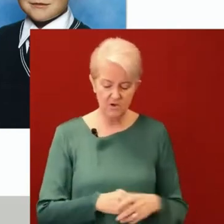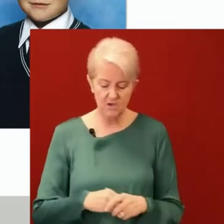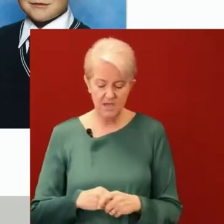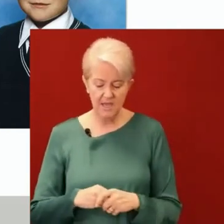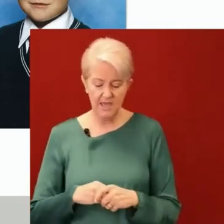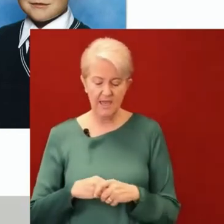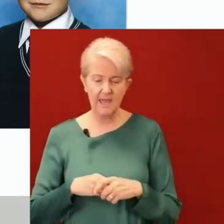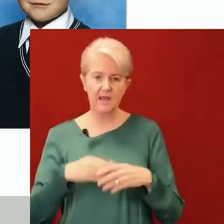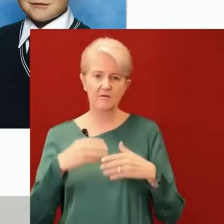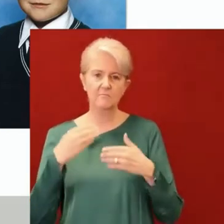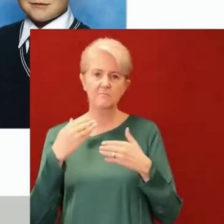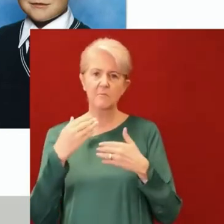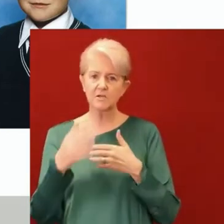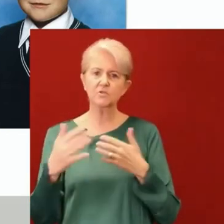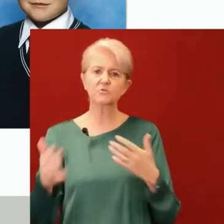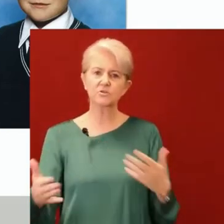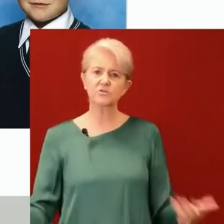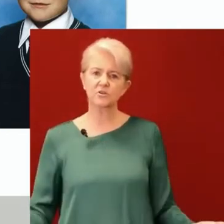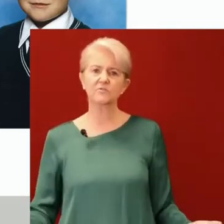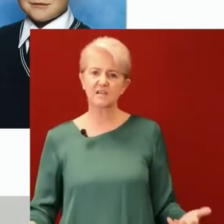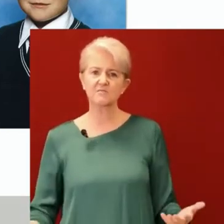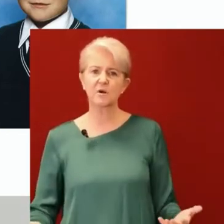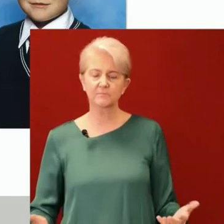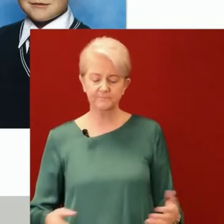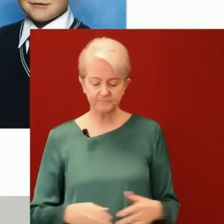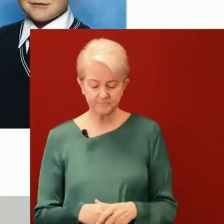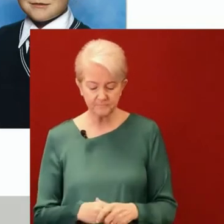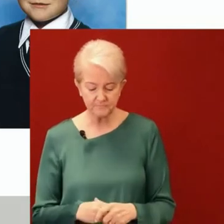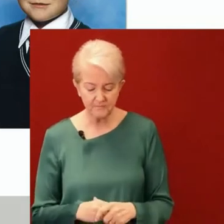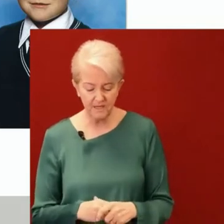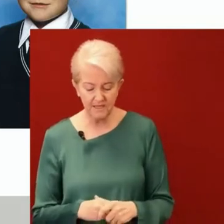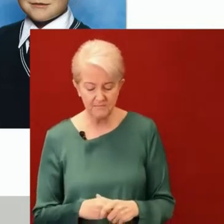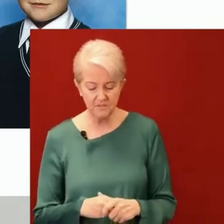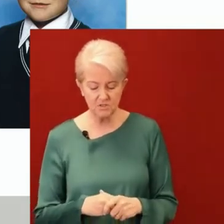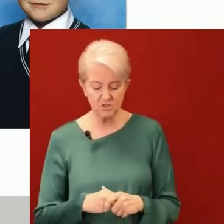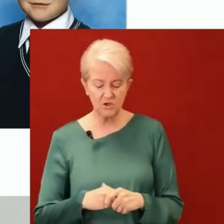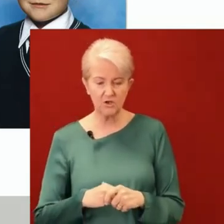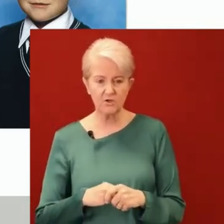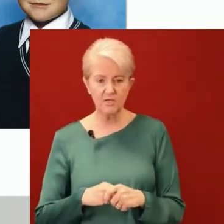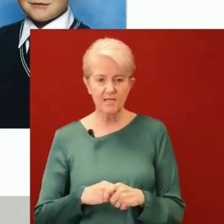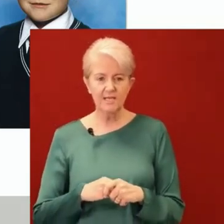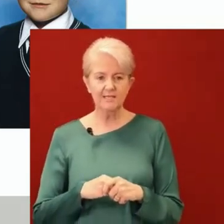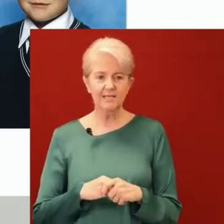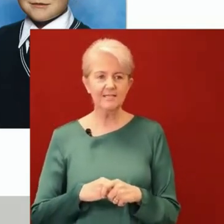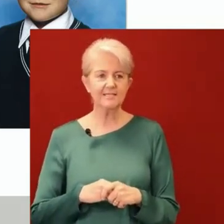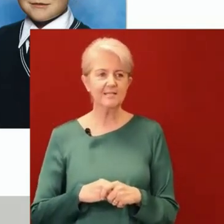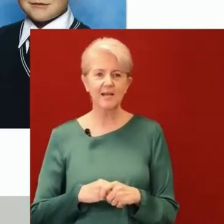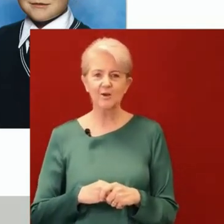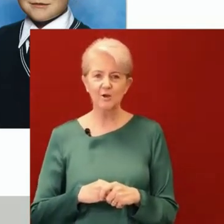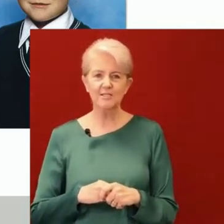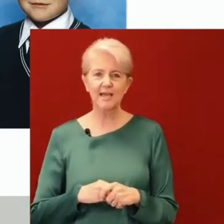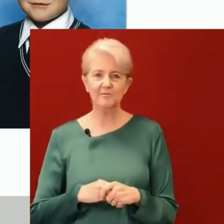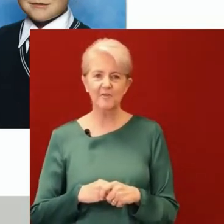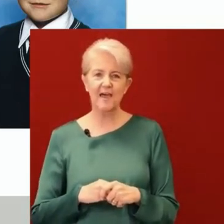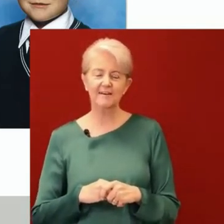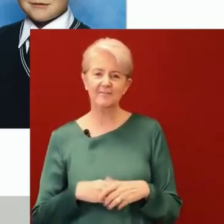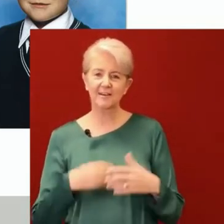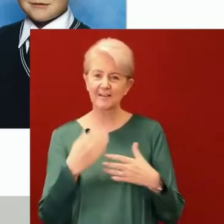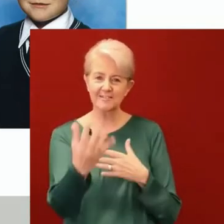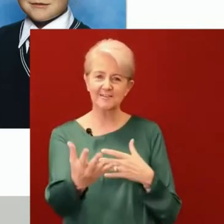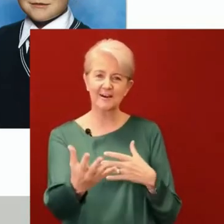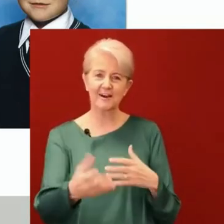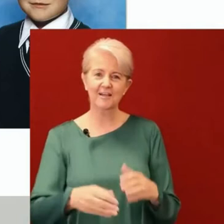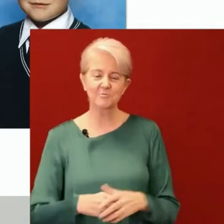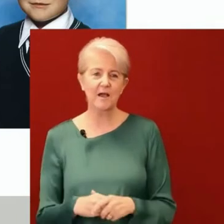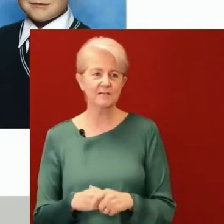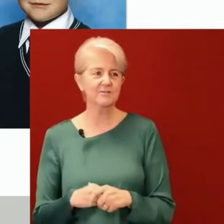of her, and my children deserve that as well. So the lesson that I learnt out of that, and the